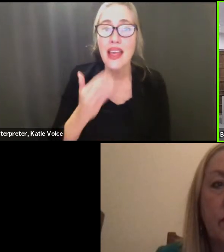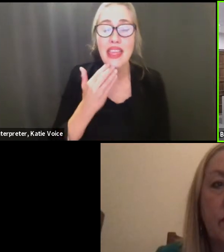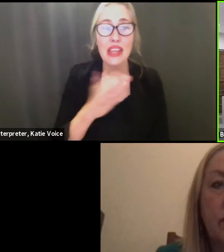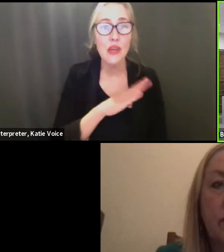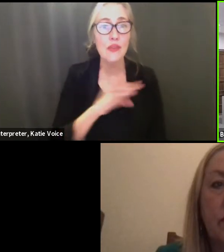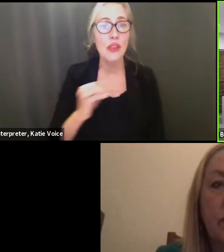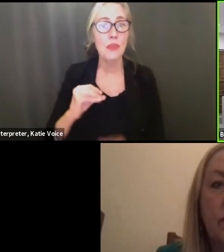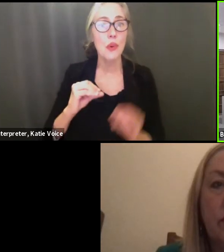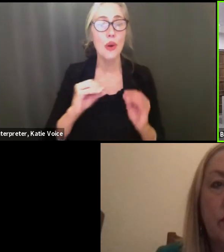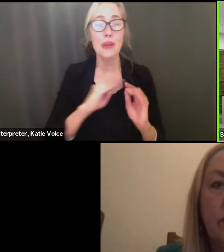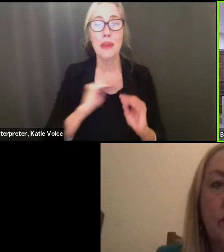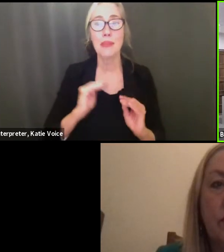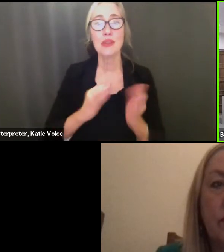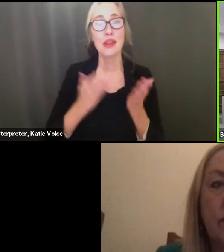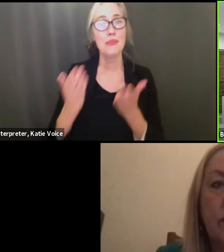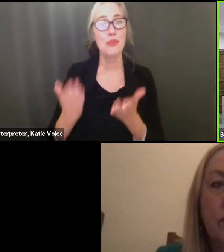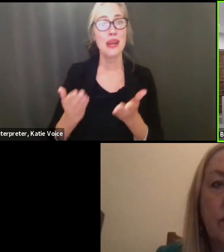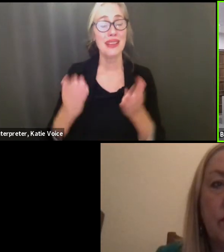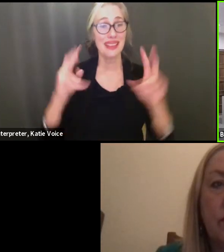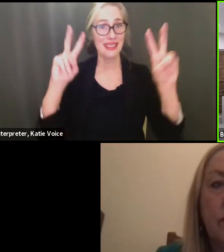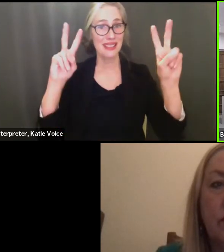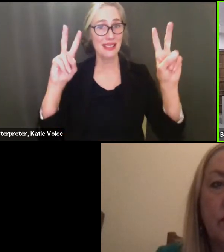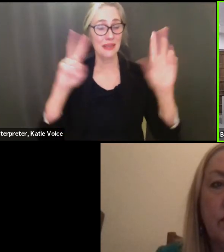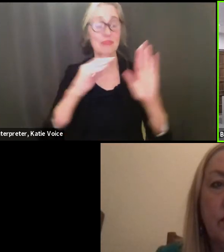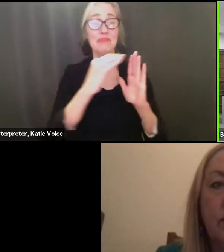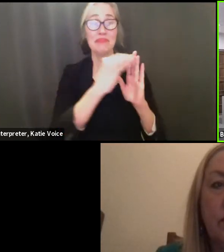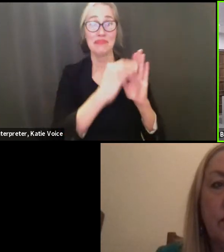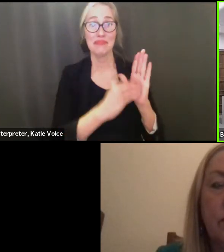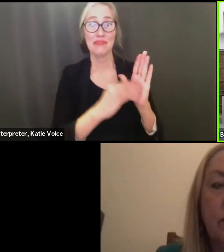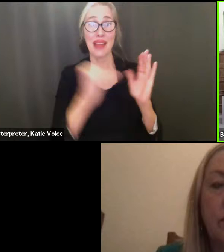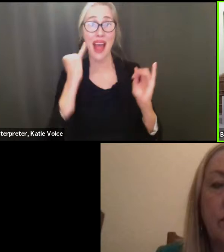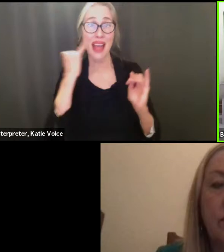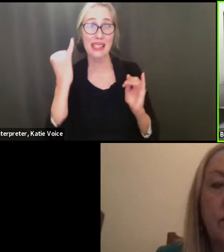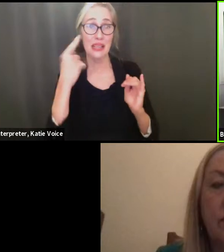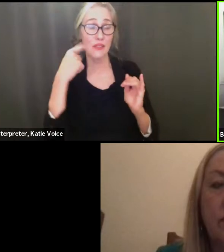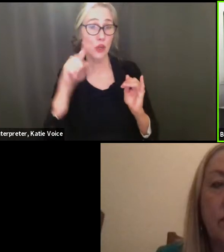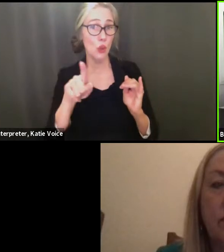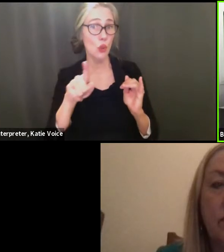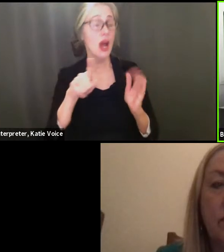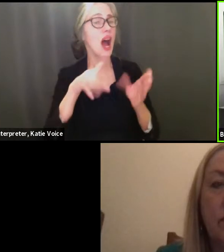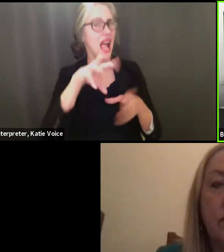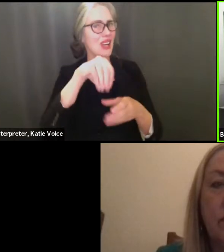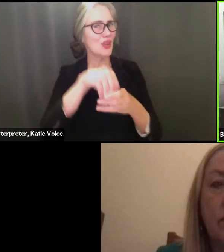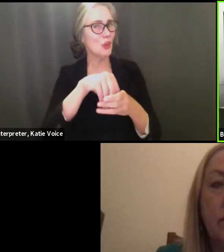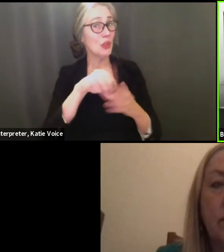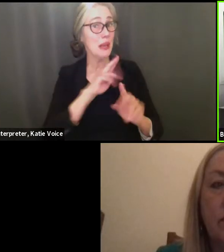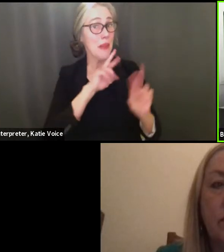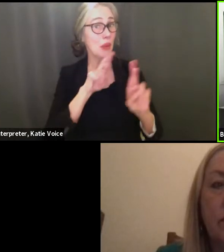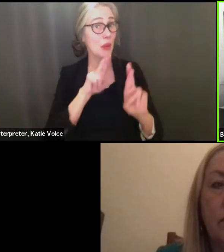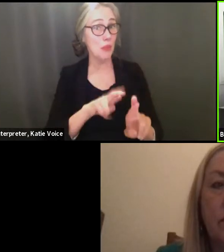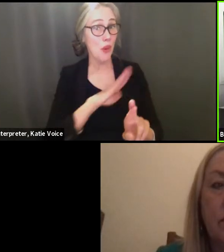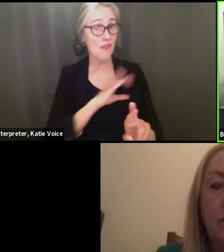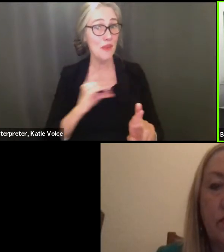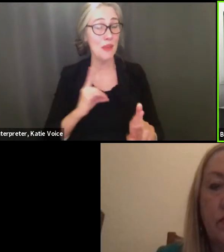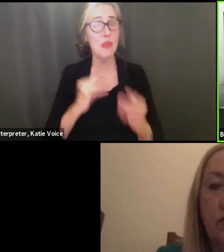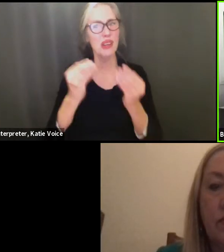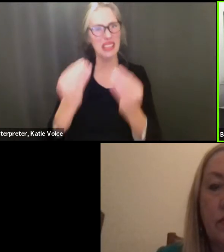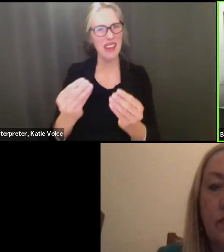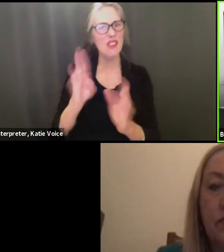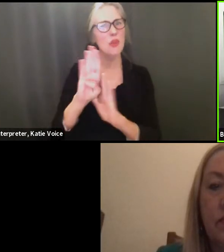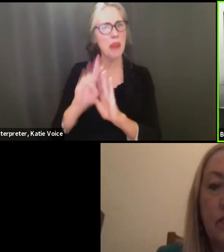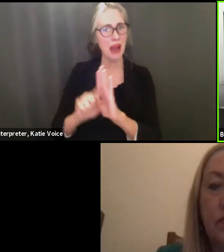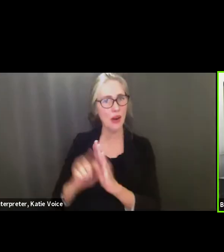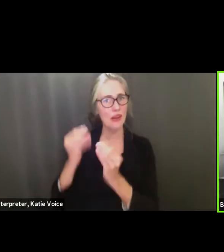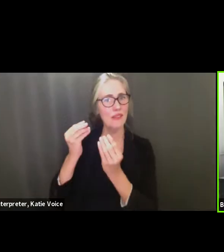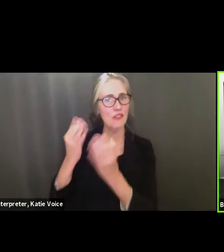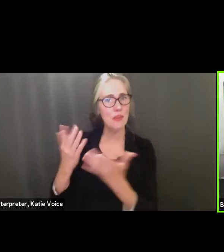this item to you. I did include some background information in my board report that